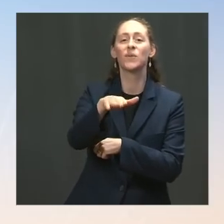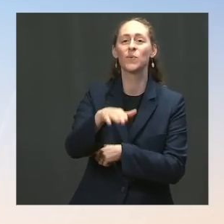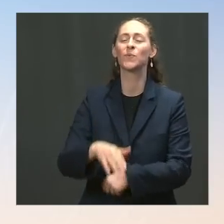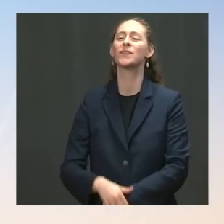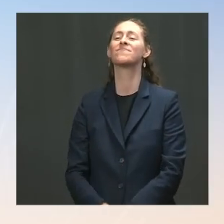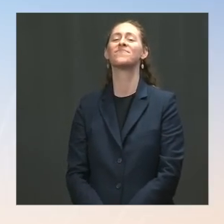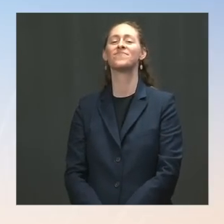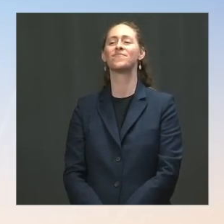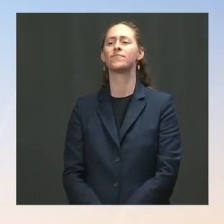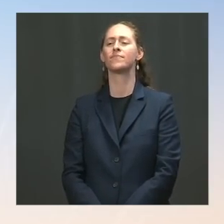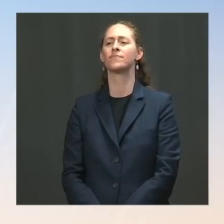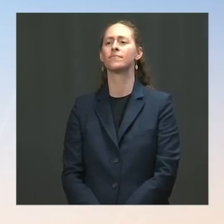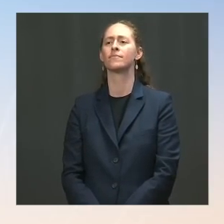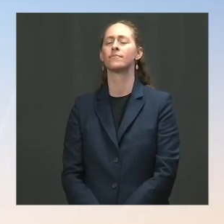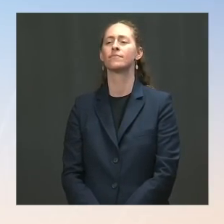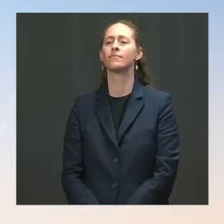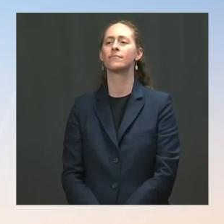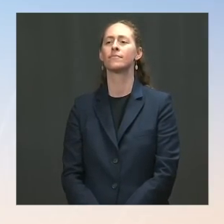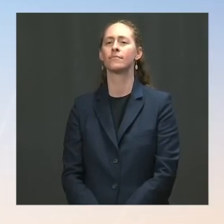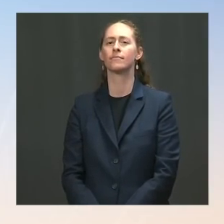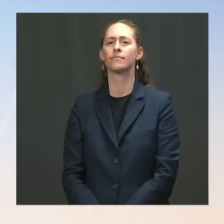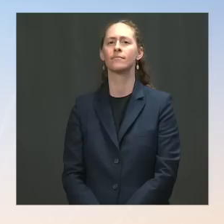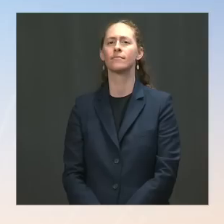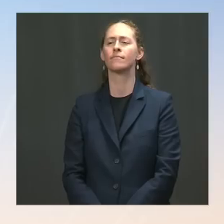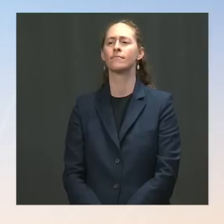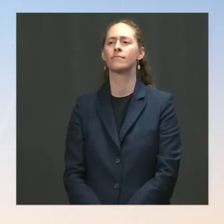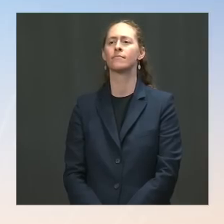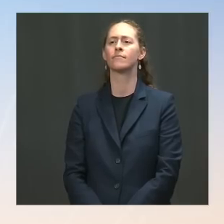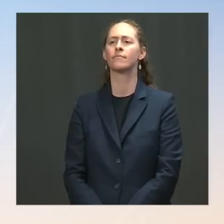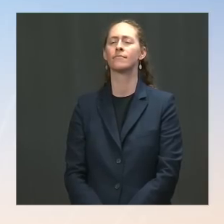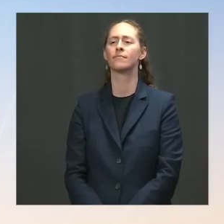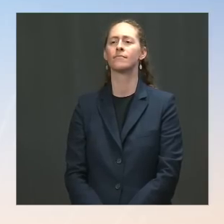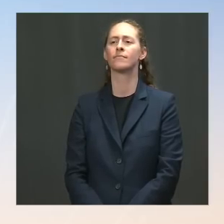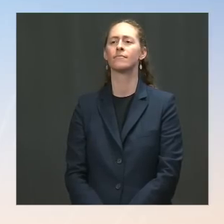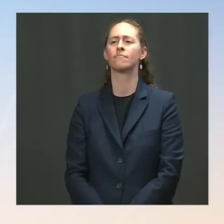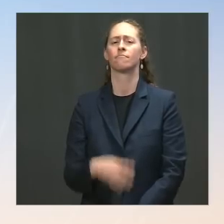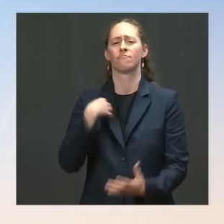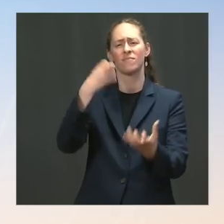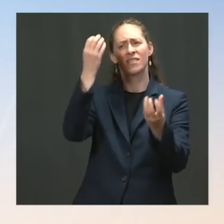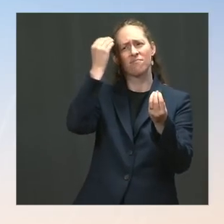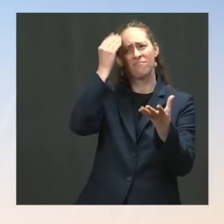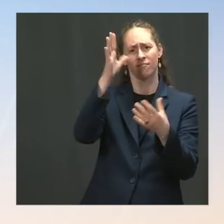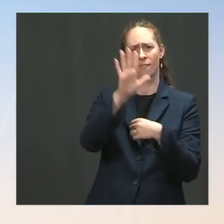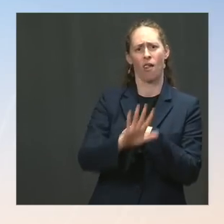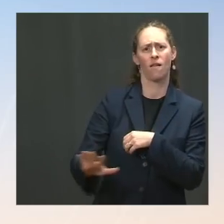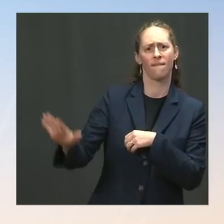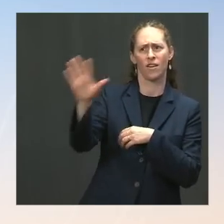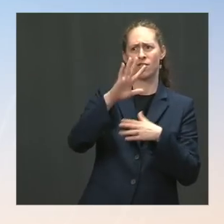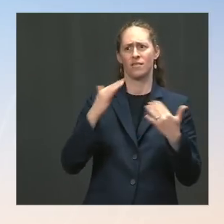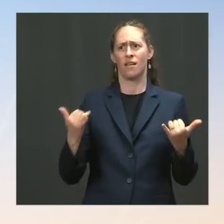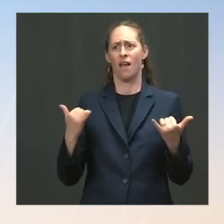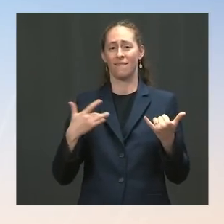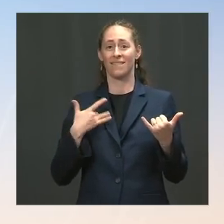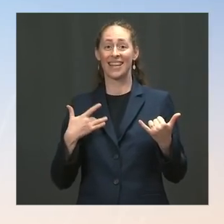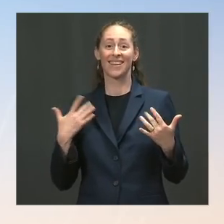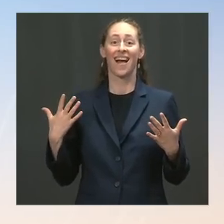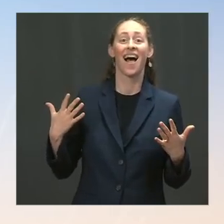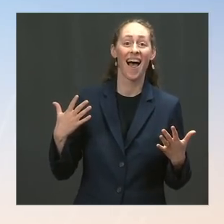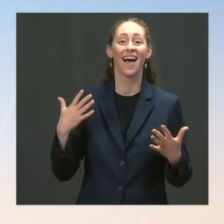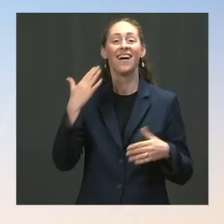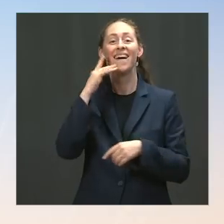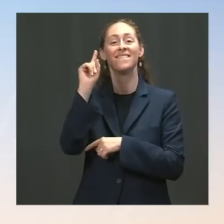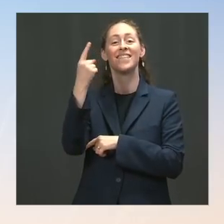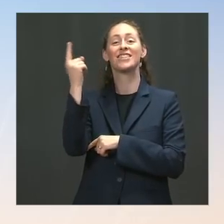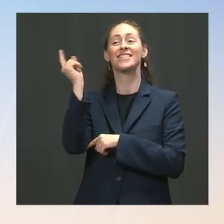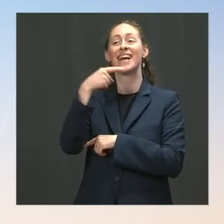I'm across the country, there's an excitement for the first day of school. And those of you that have children, you know what I'm talking about.